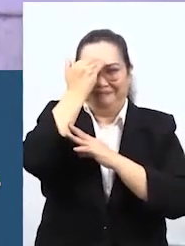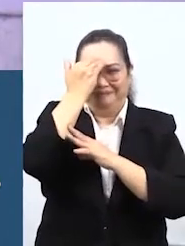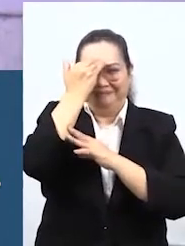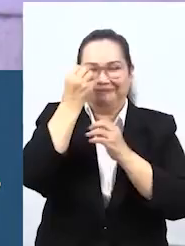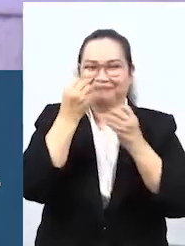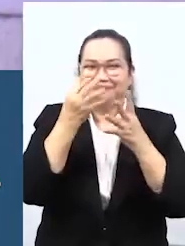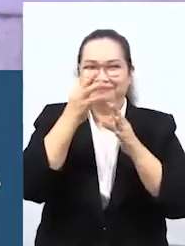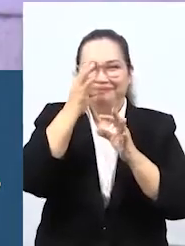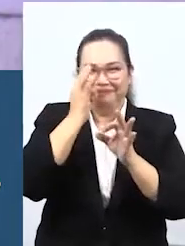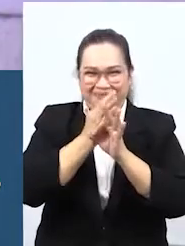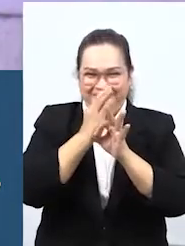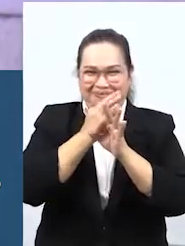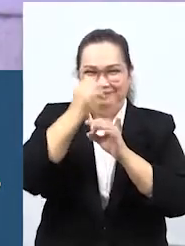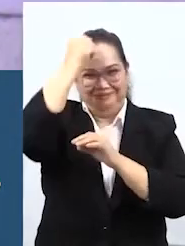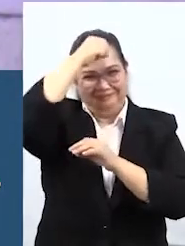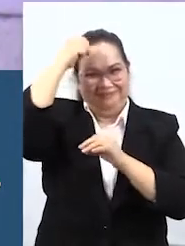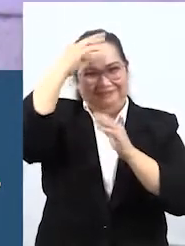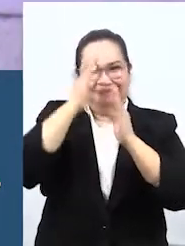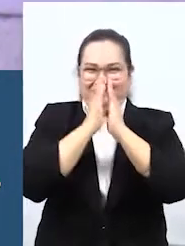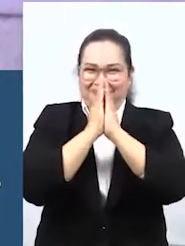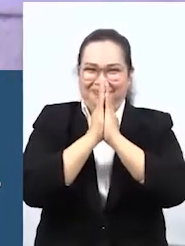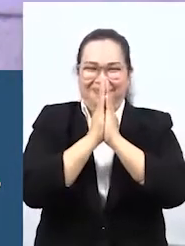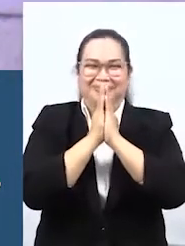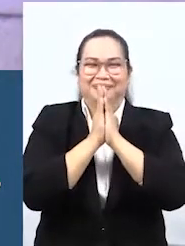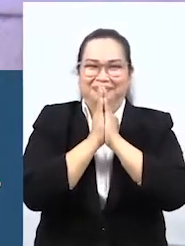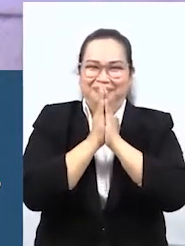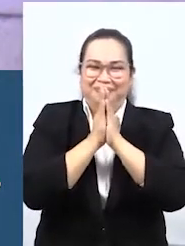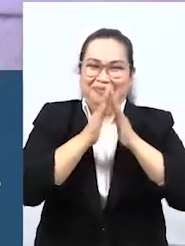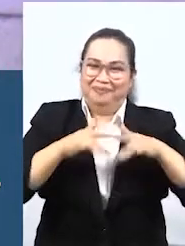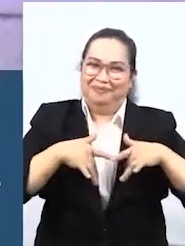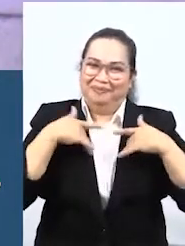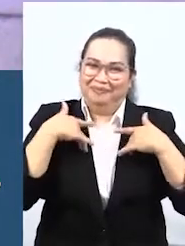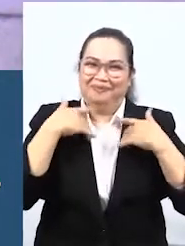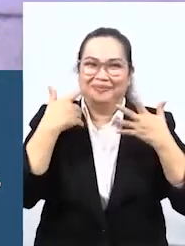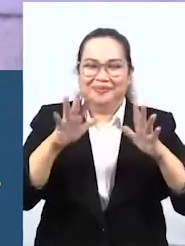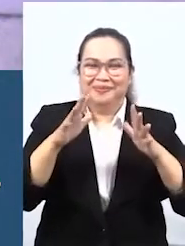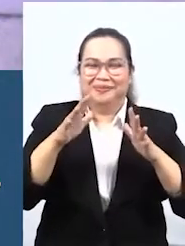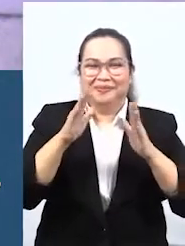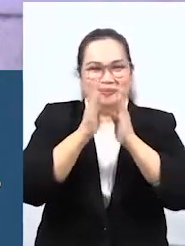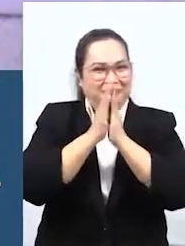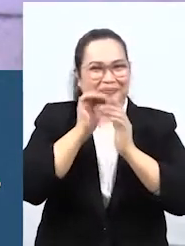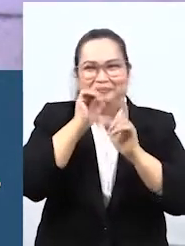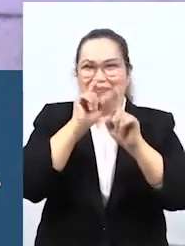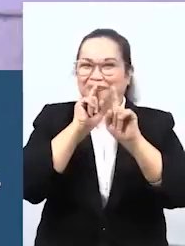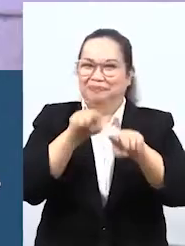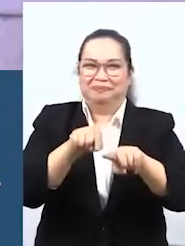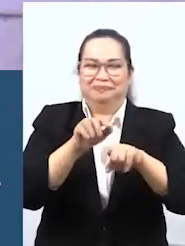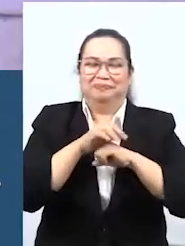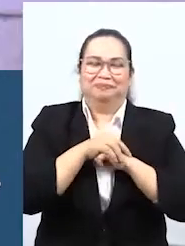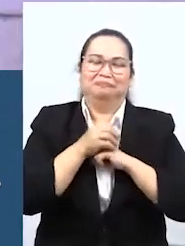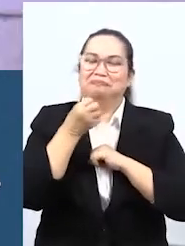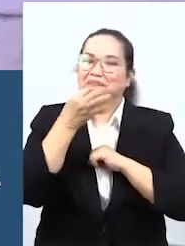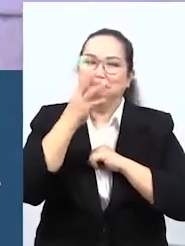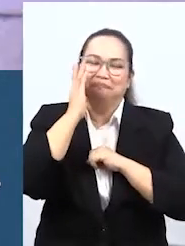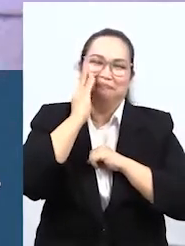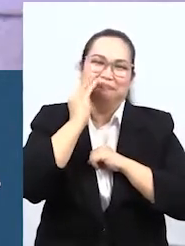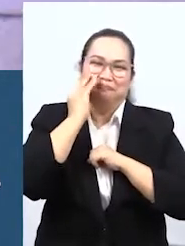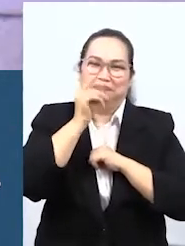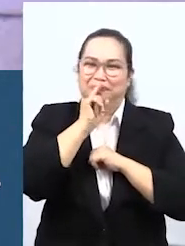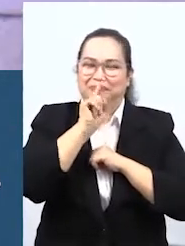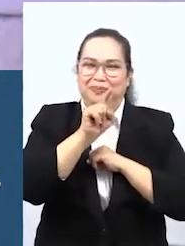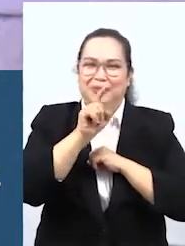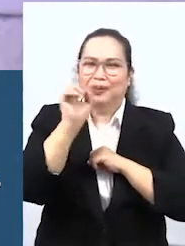a lot of Faithful Saints who have prayed for something in their lives But their prayers were not answered What does